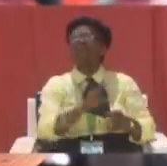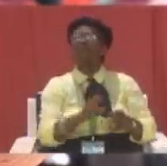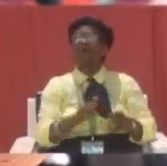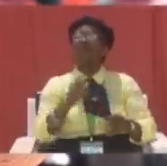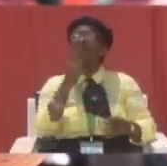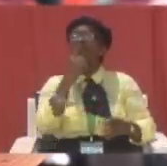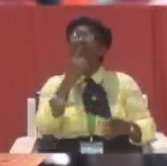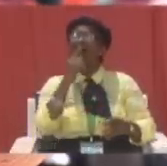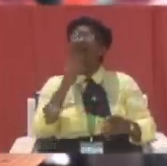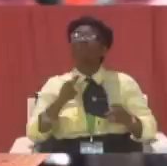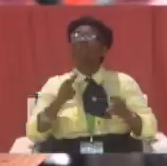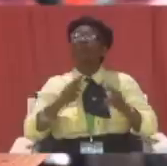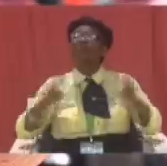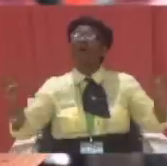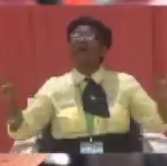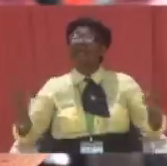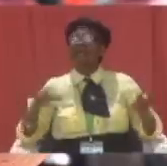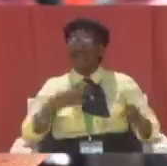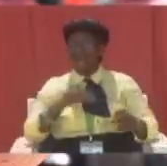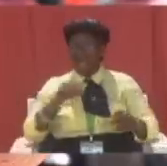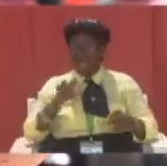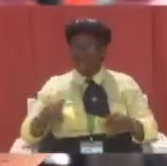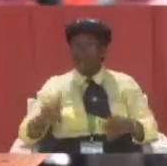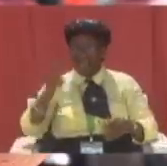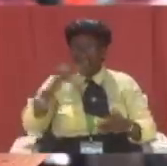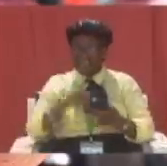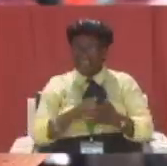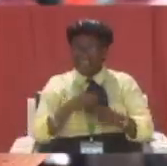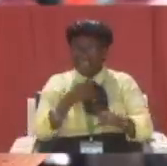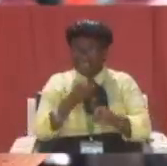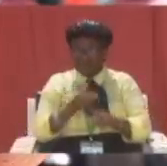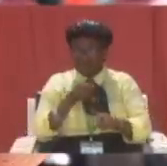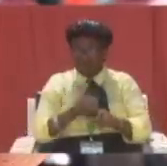and find it difficult to close.